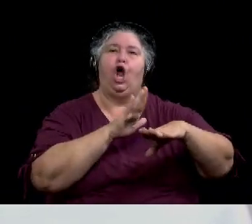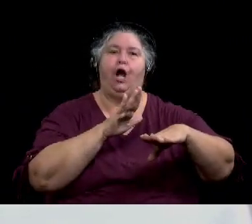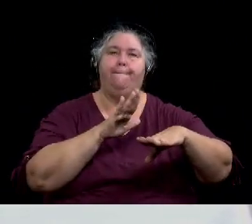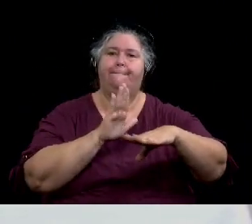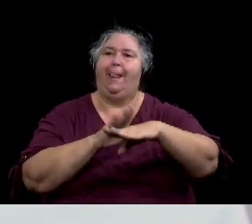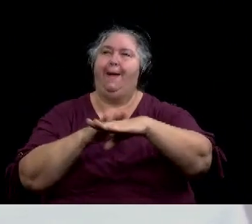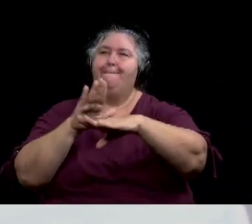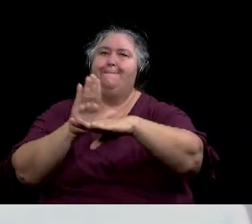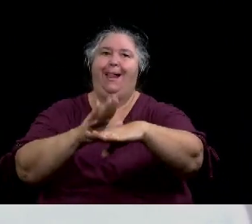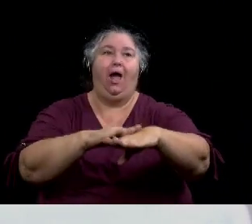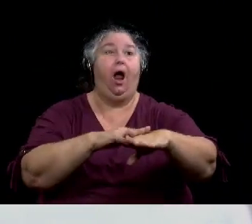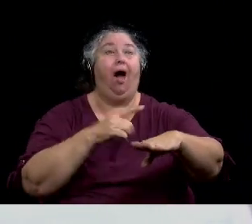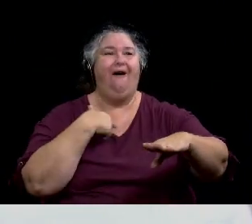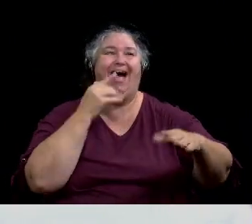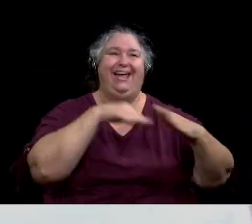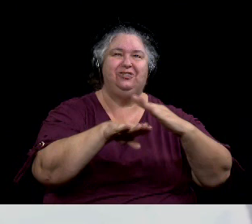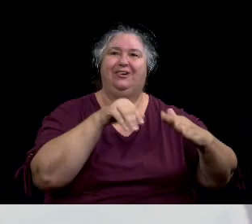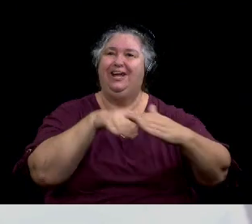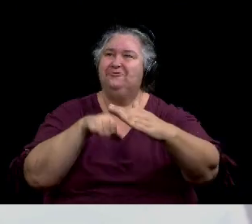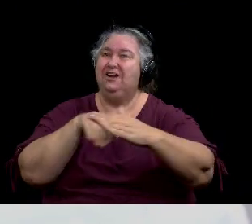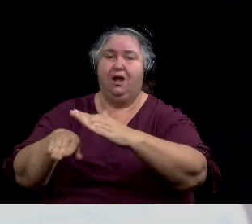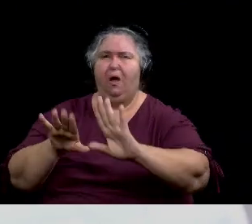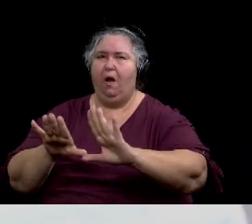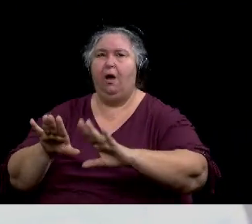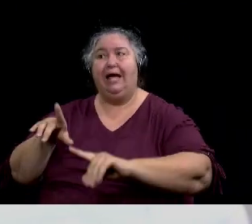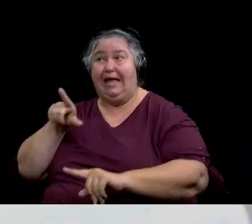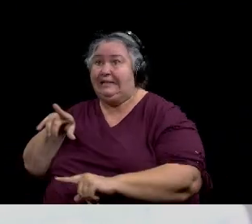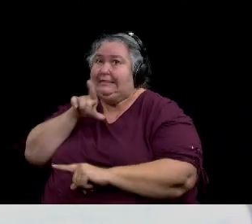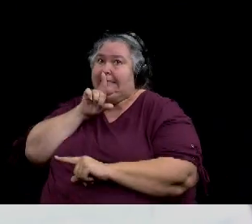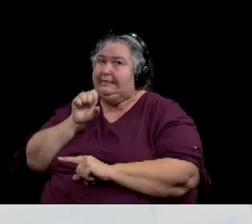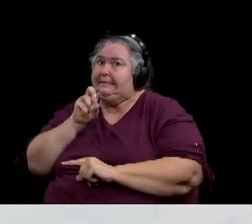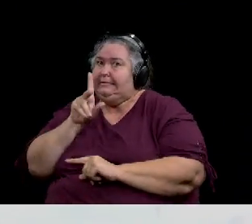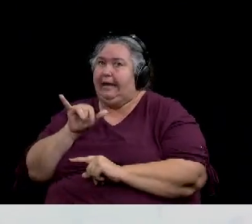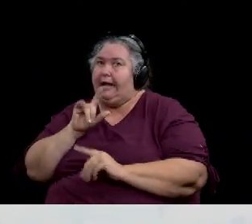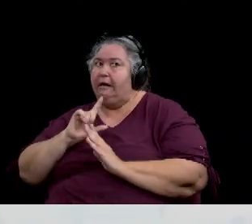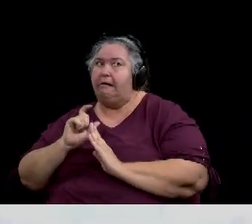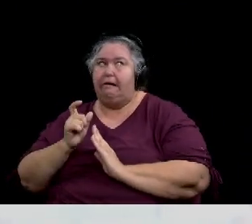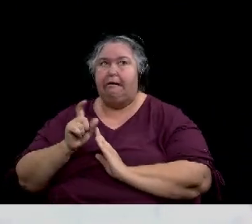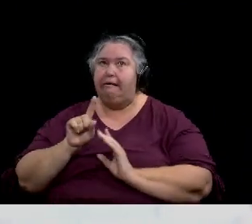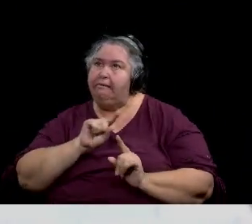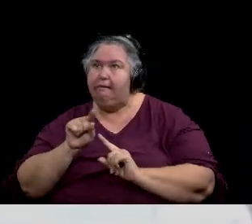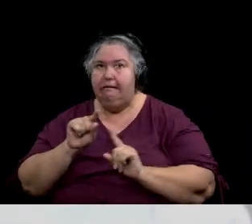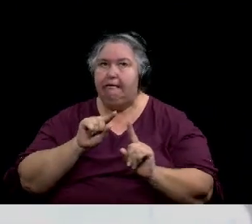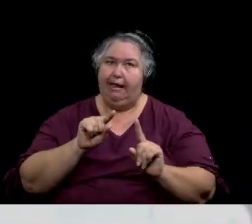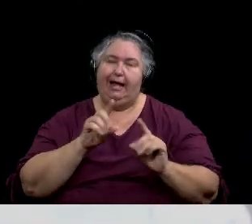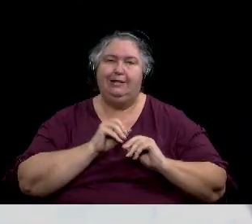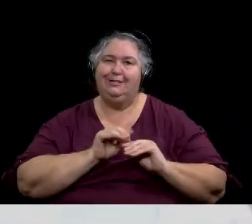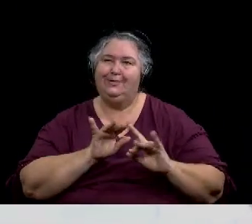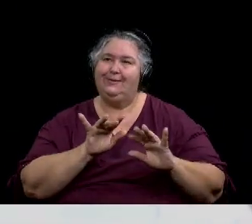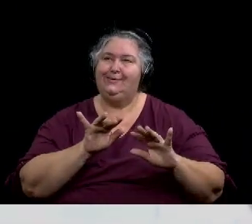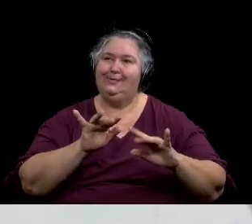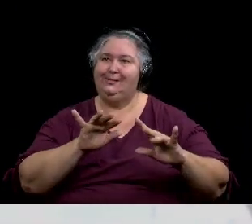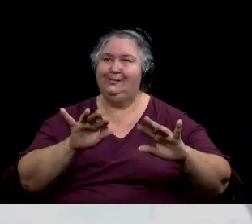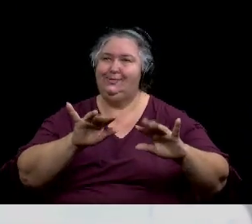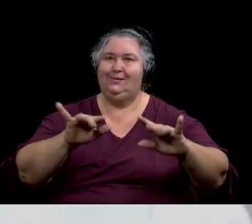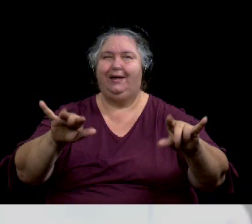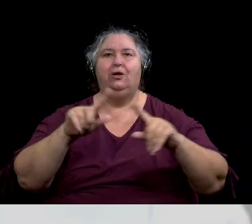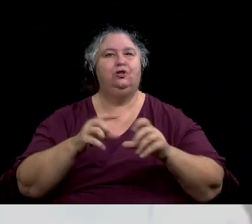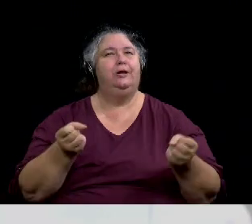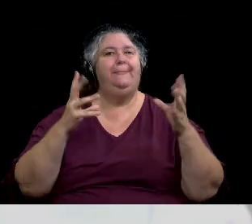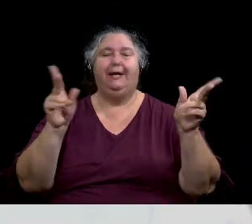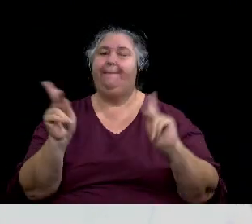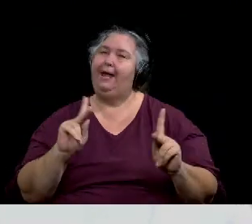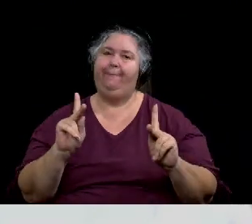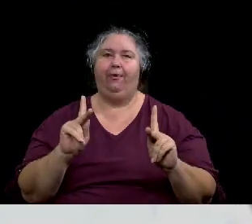sneaky, trying to replicate in the host and spread to as many other people before